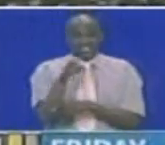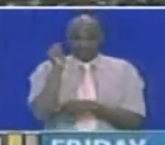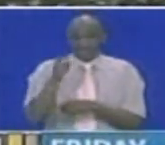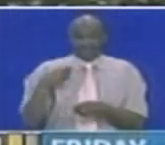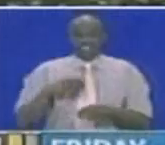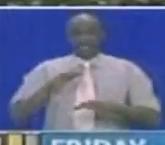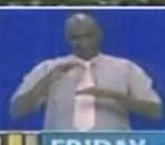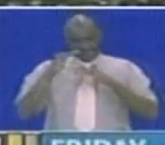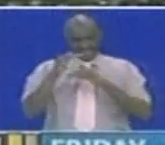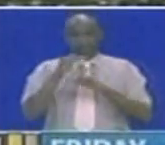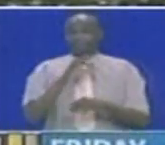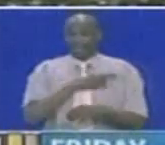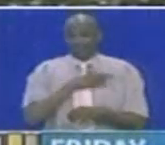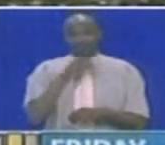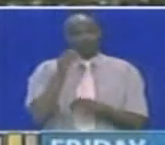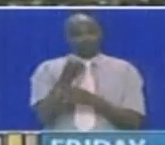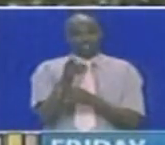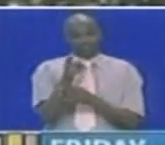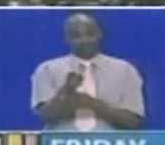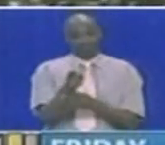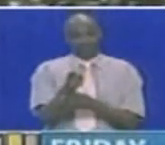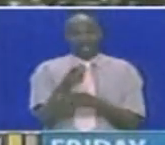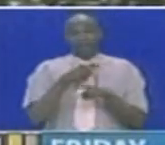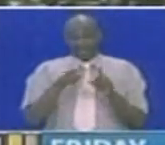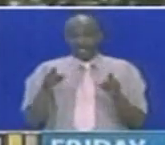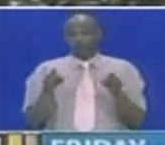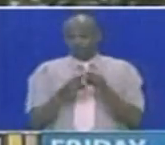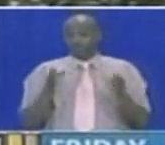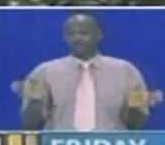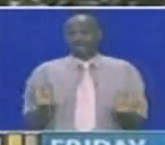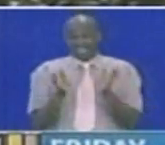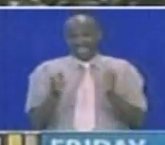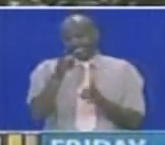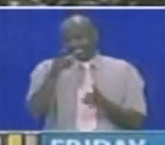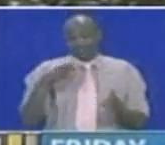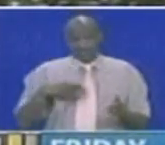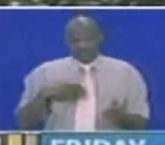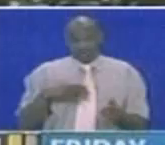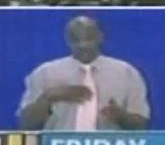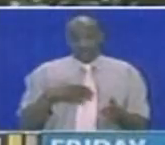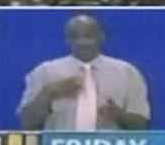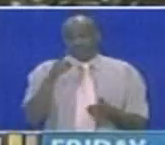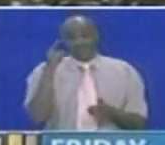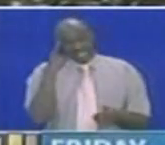benefit out of the fish. But I've also said, and I want to encourage them to eat the fish, not simply treat it